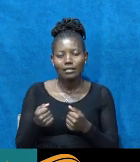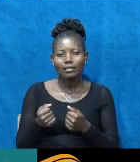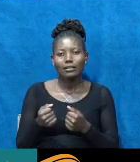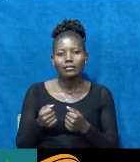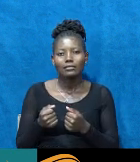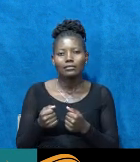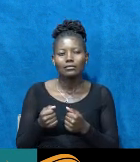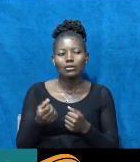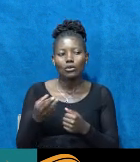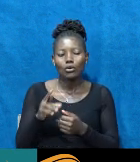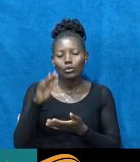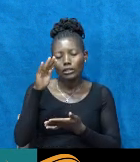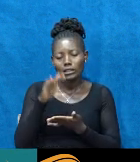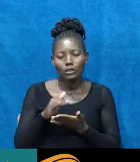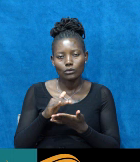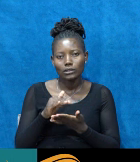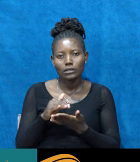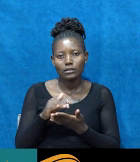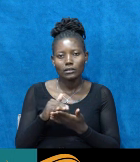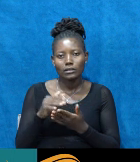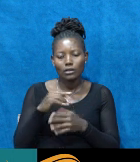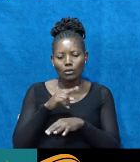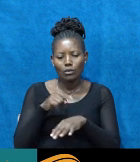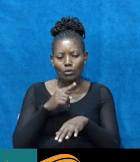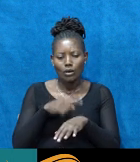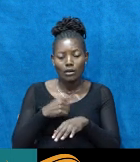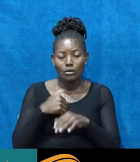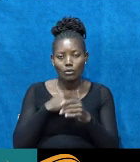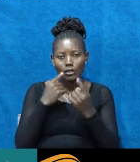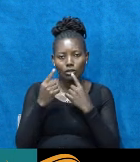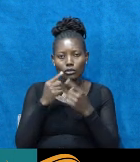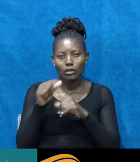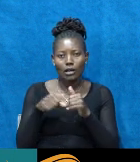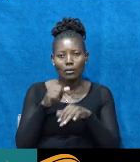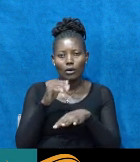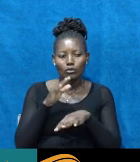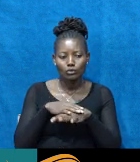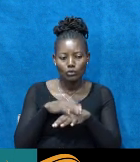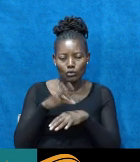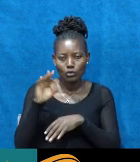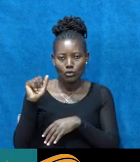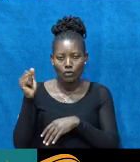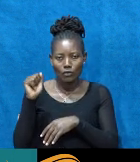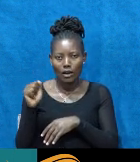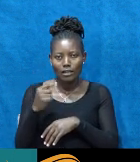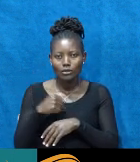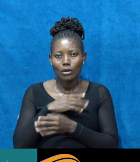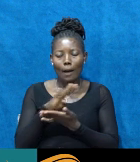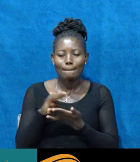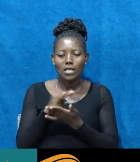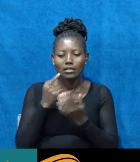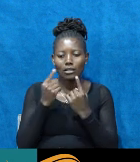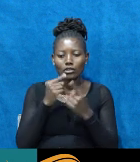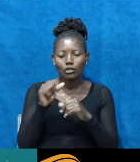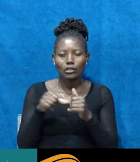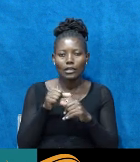are basically talking about unsaturated fats. Unsaturated fats which are high in what